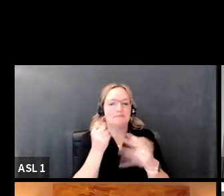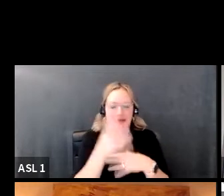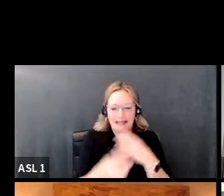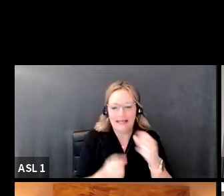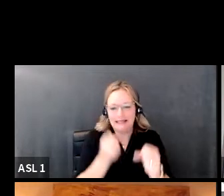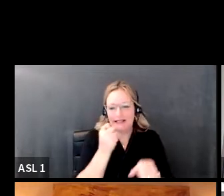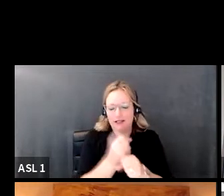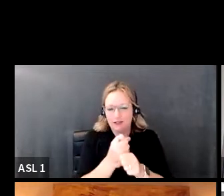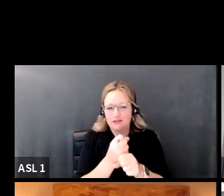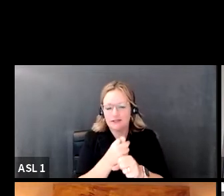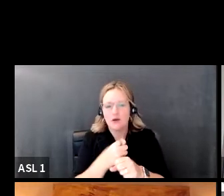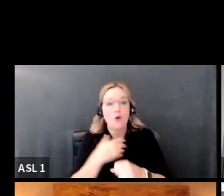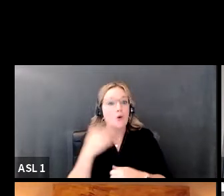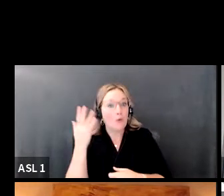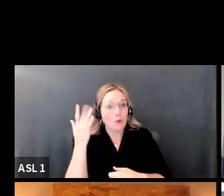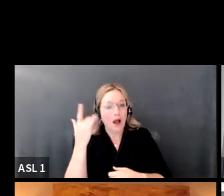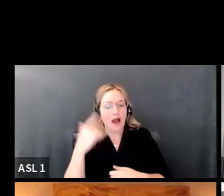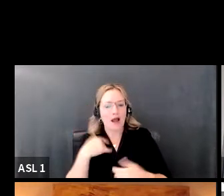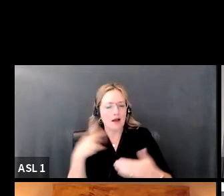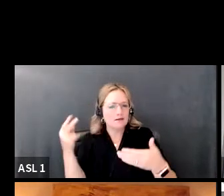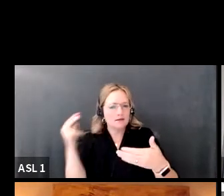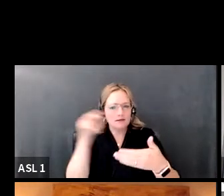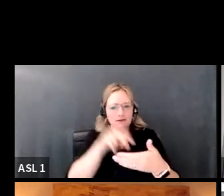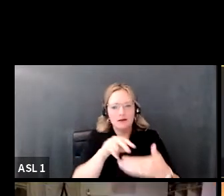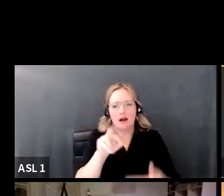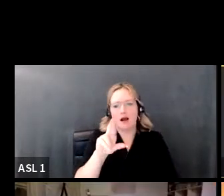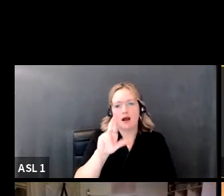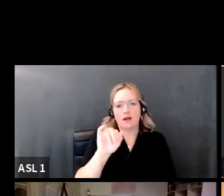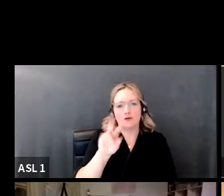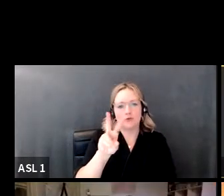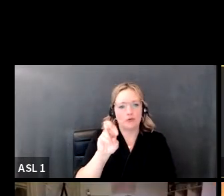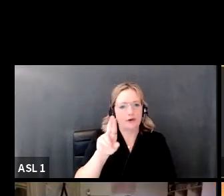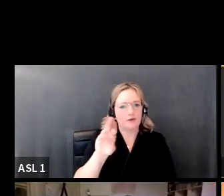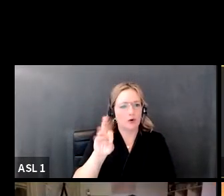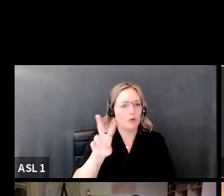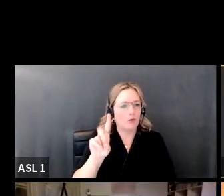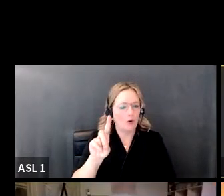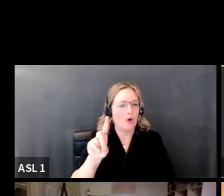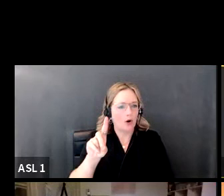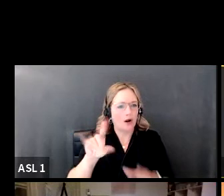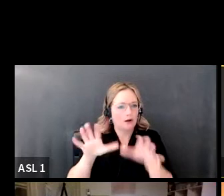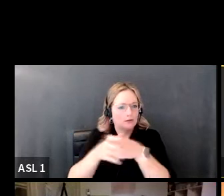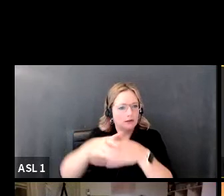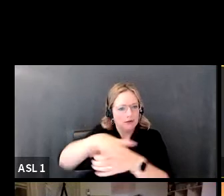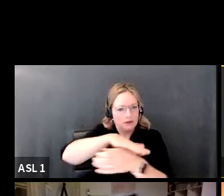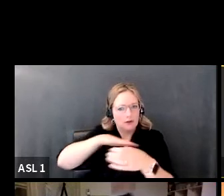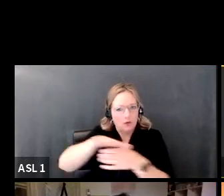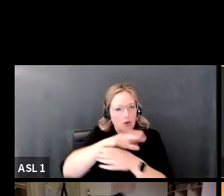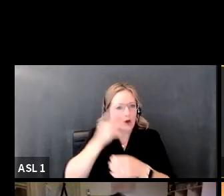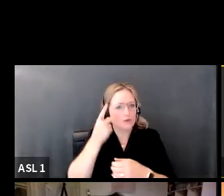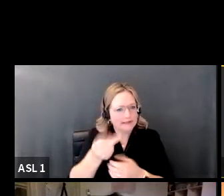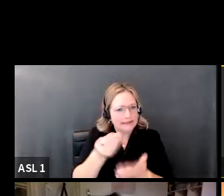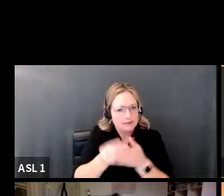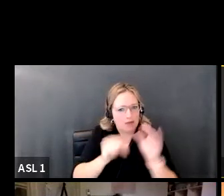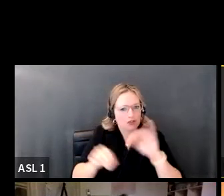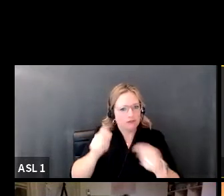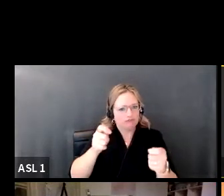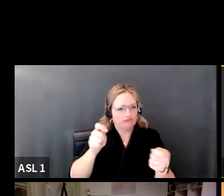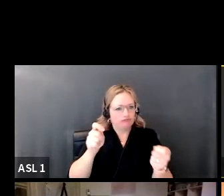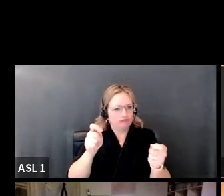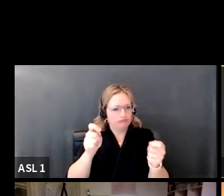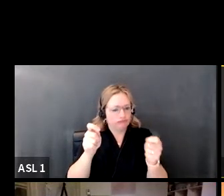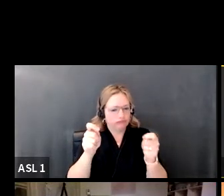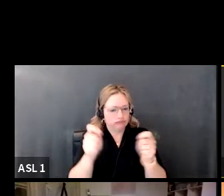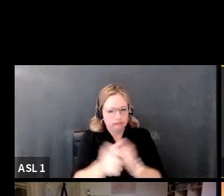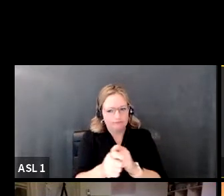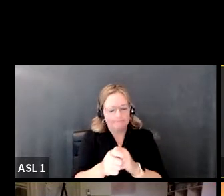interested on behalf of riverward residents and taxpayers to see the budget evolve over time i do think it